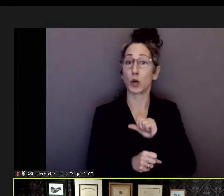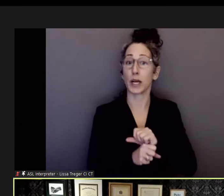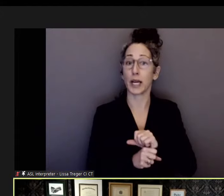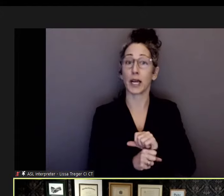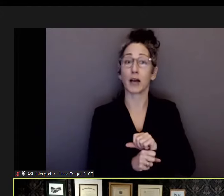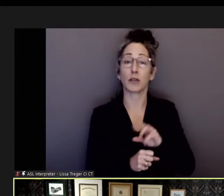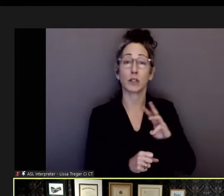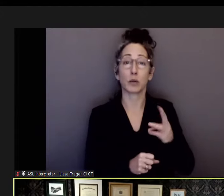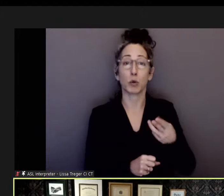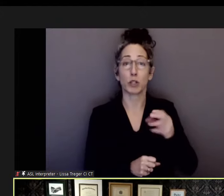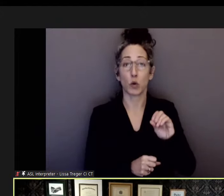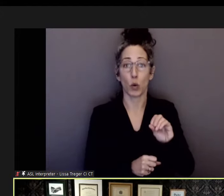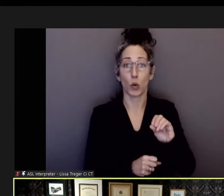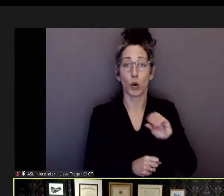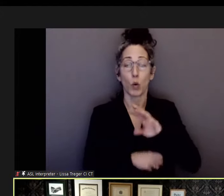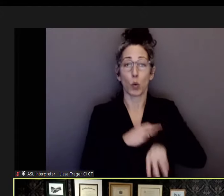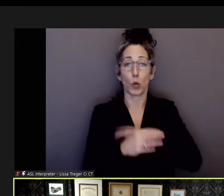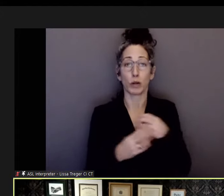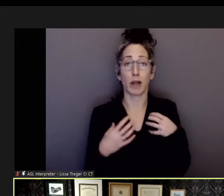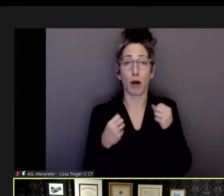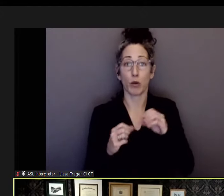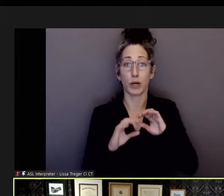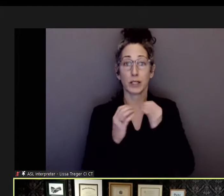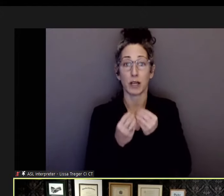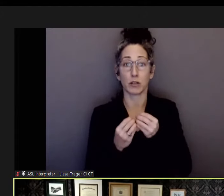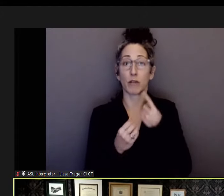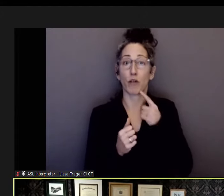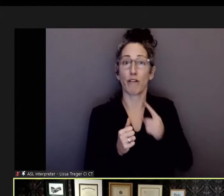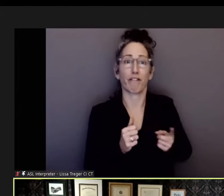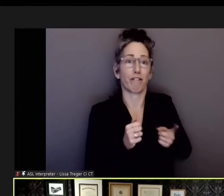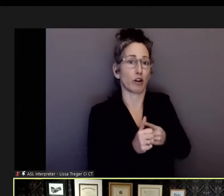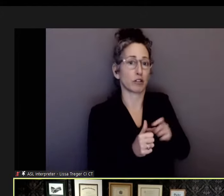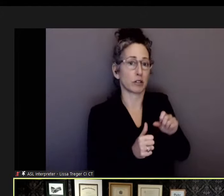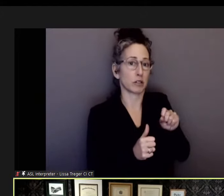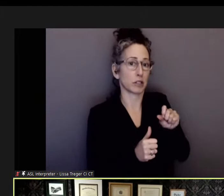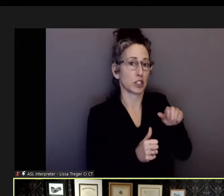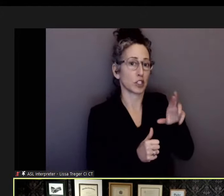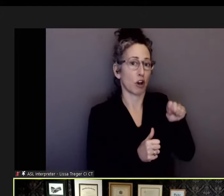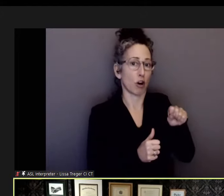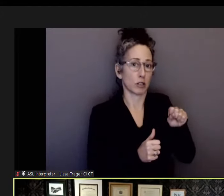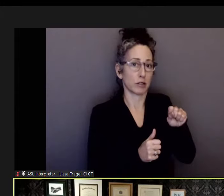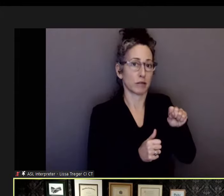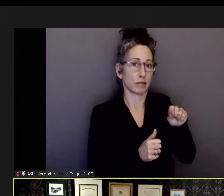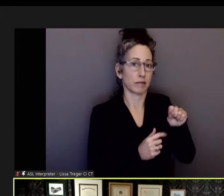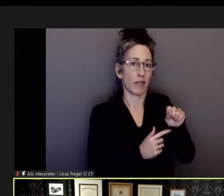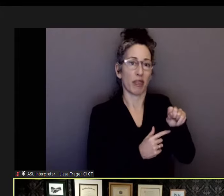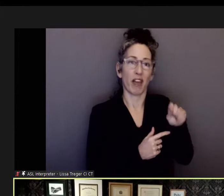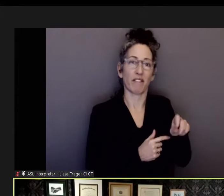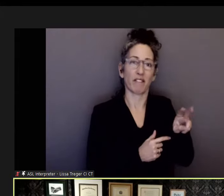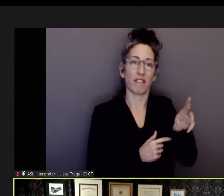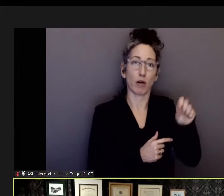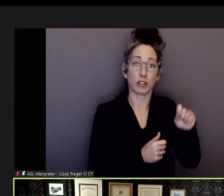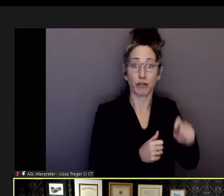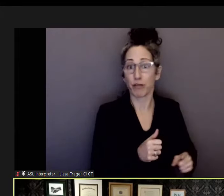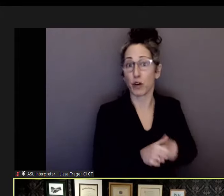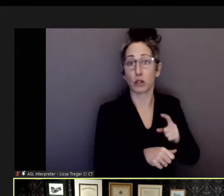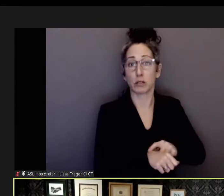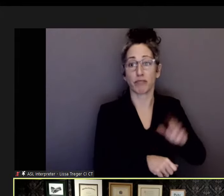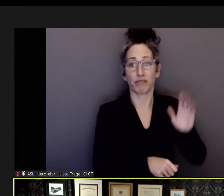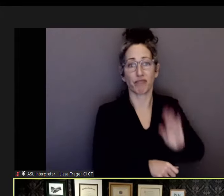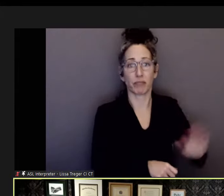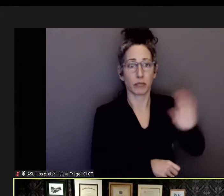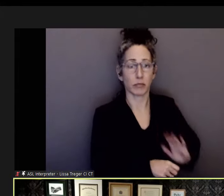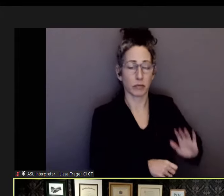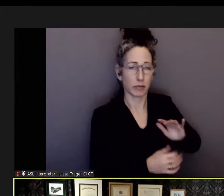in 2003 when the first SARS outbreak occurred. So we understood a lot about it, and particularly